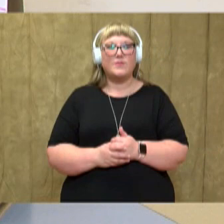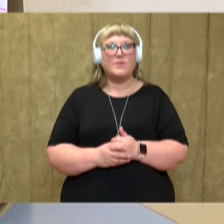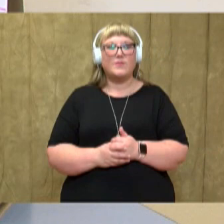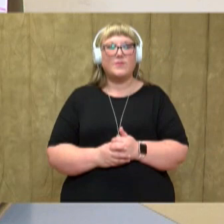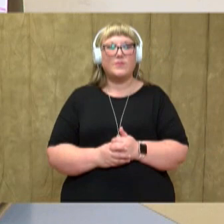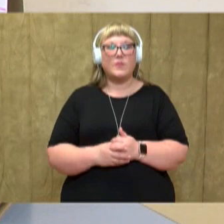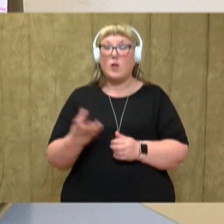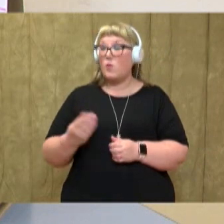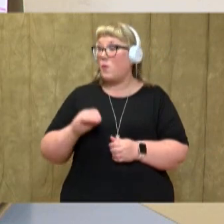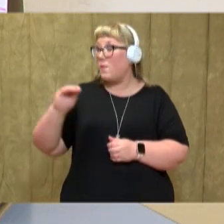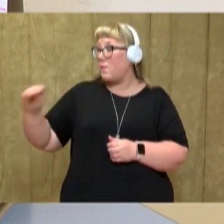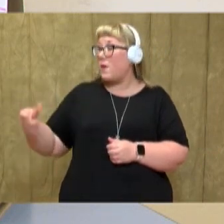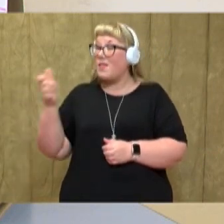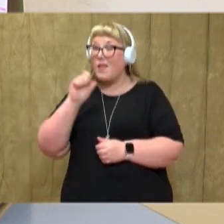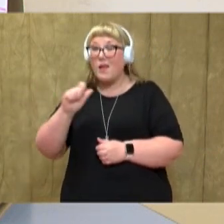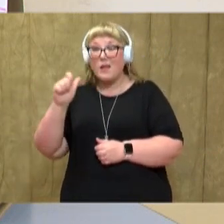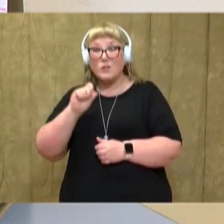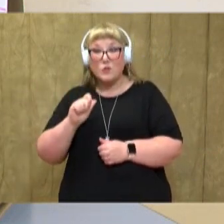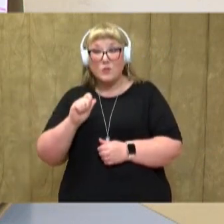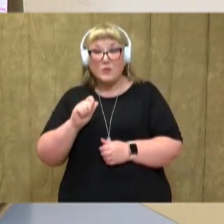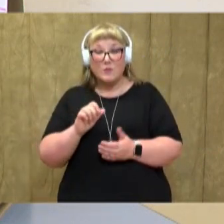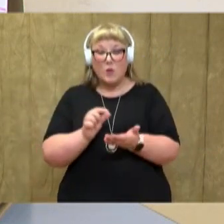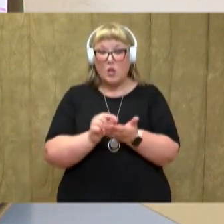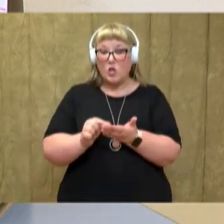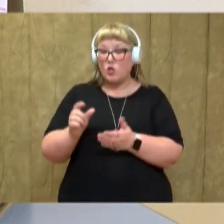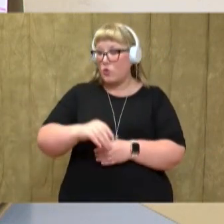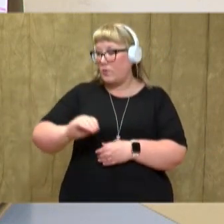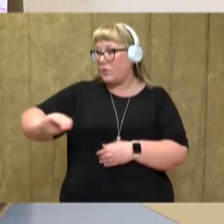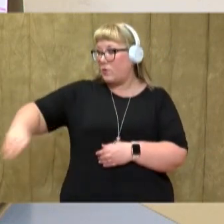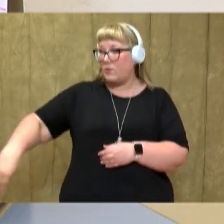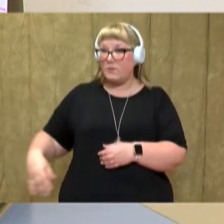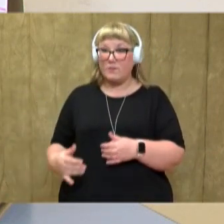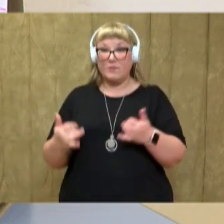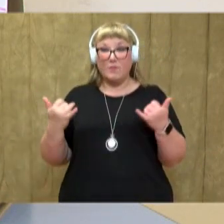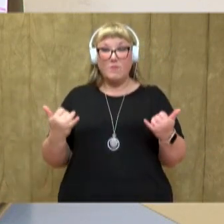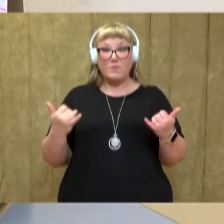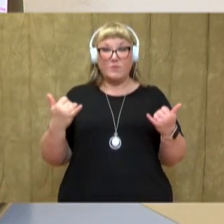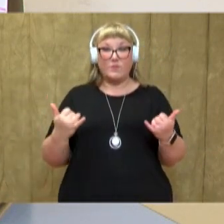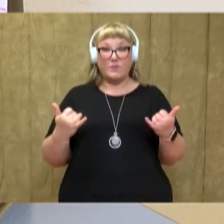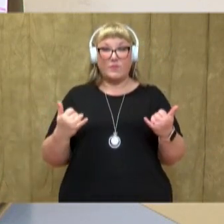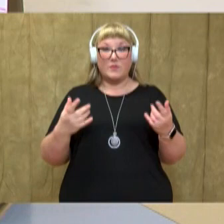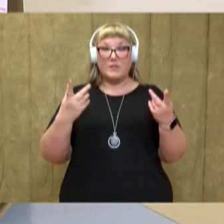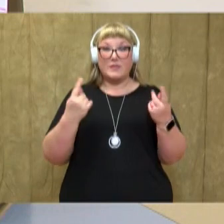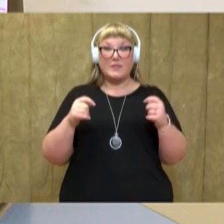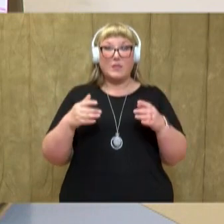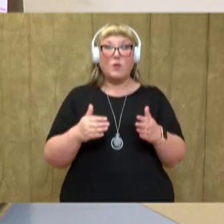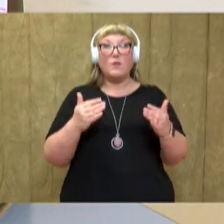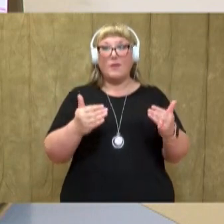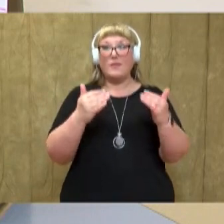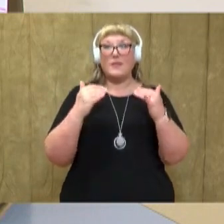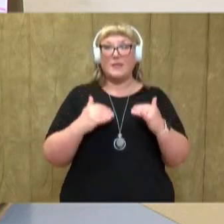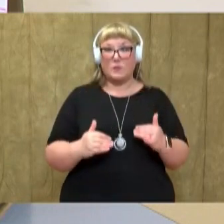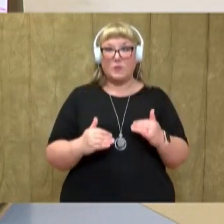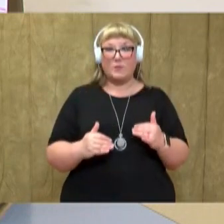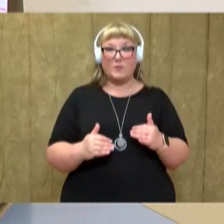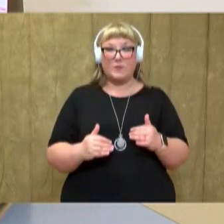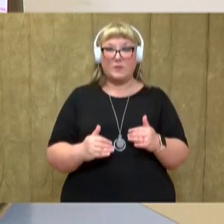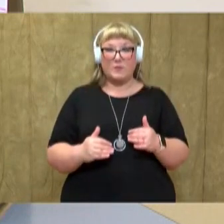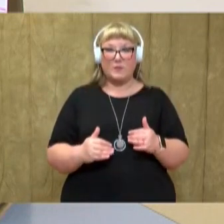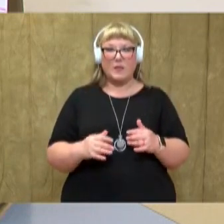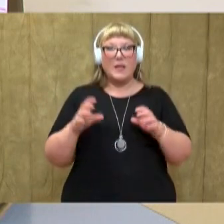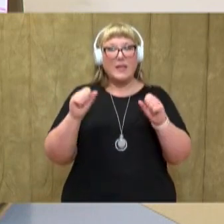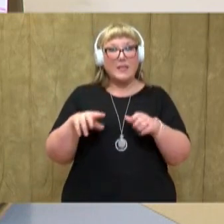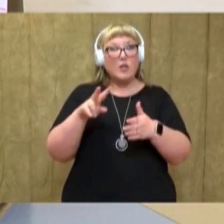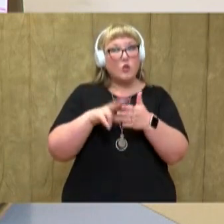Let's put this ice cream back and these cubes away. And now let's try our next problem. Can